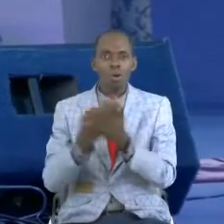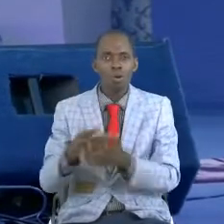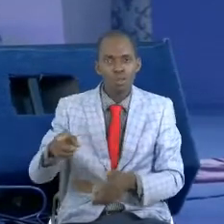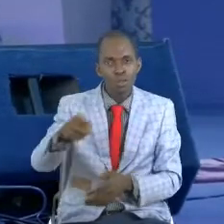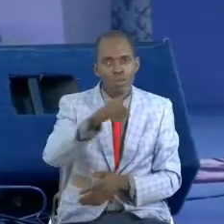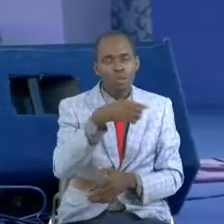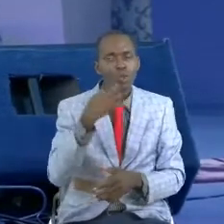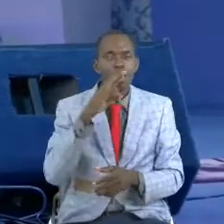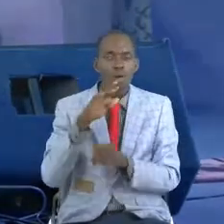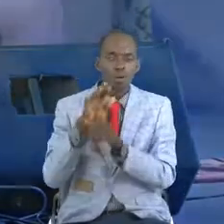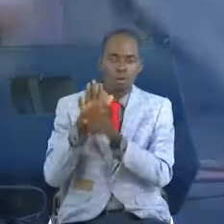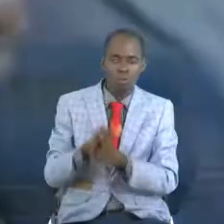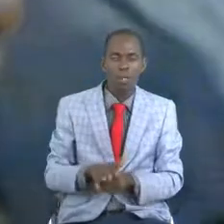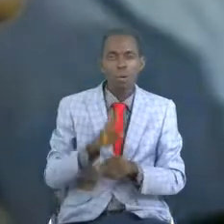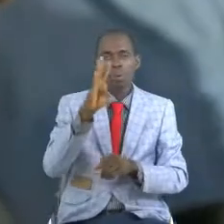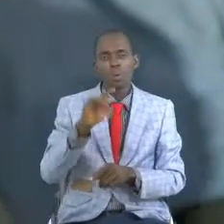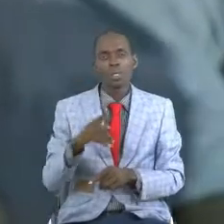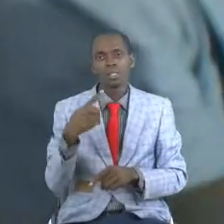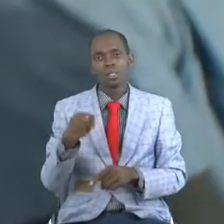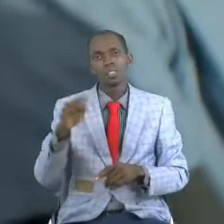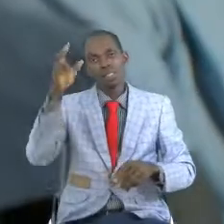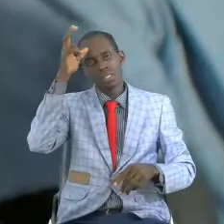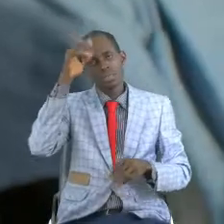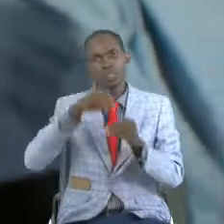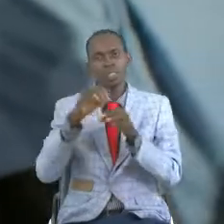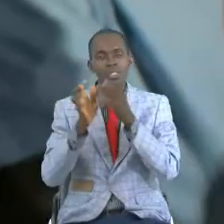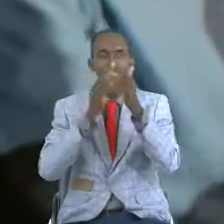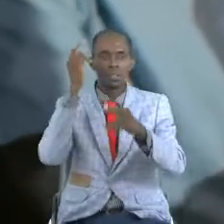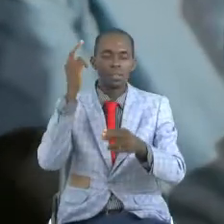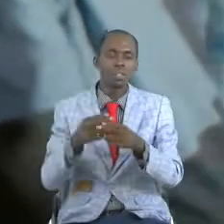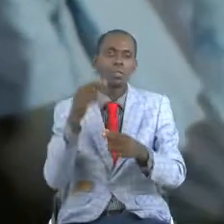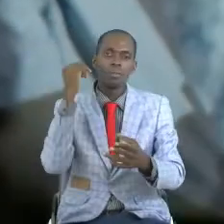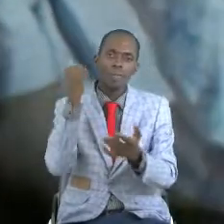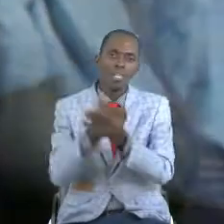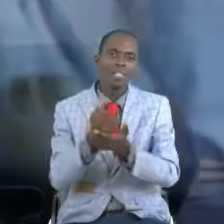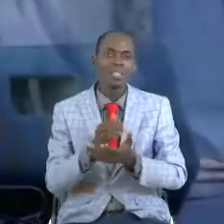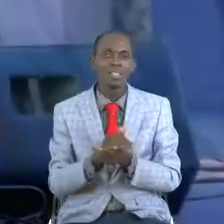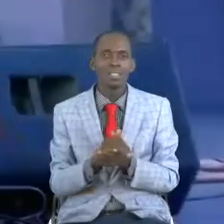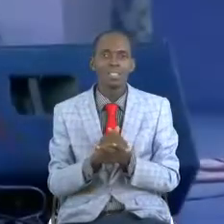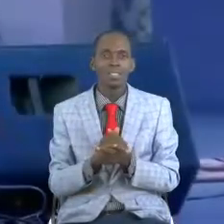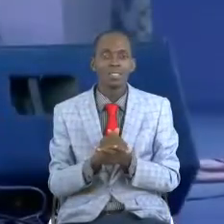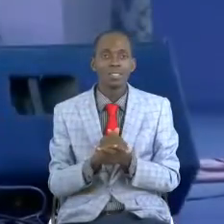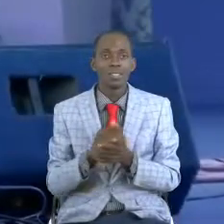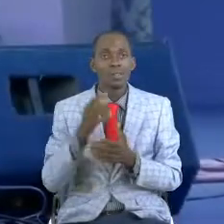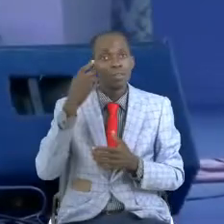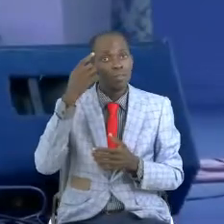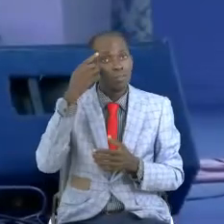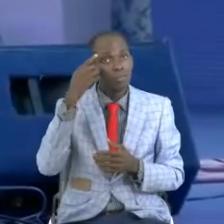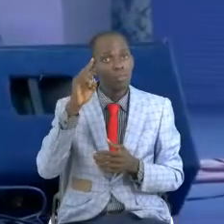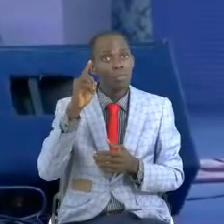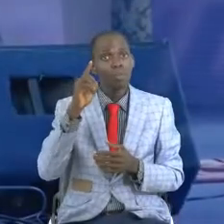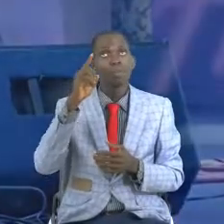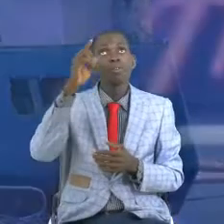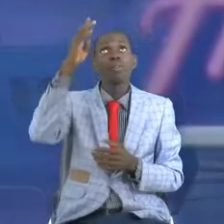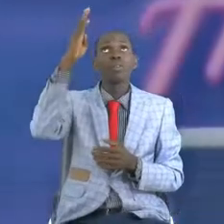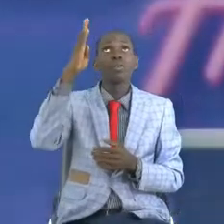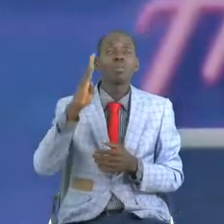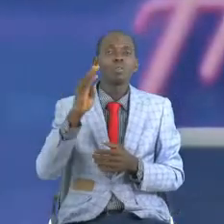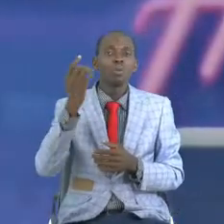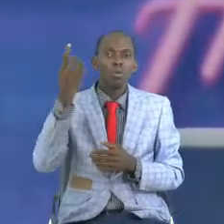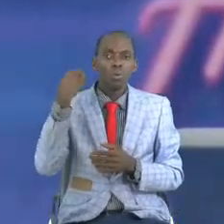devil in Jesus' name. For God was with